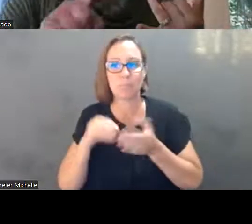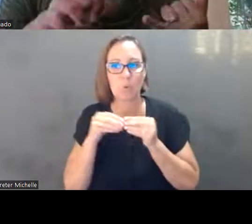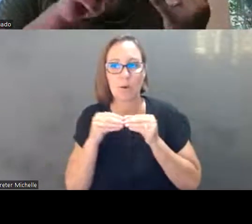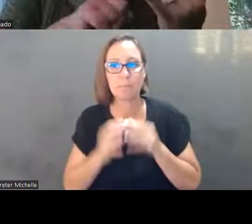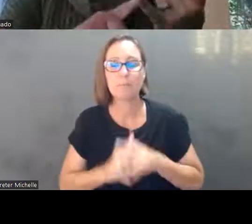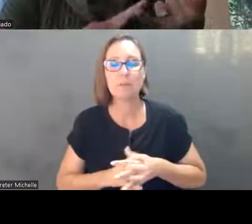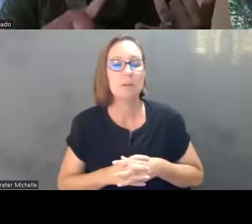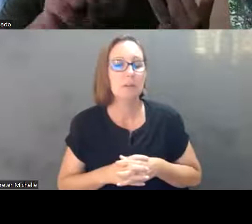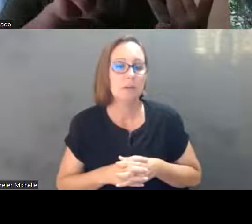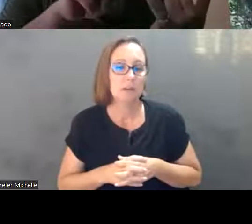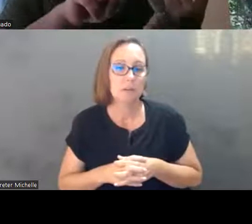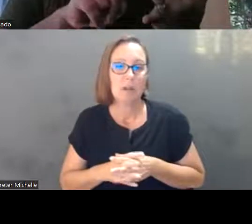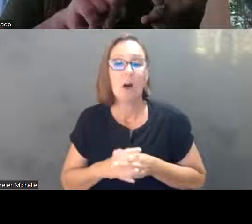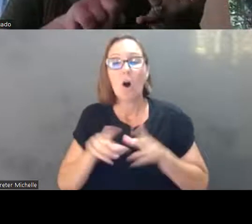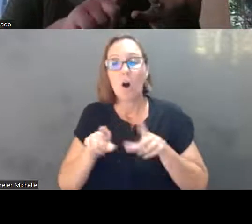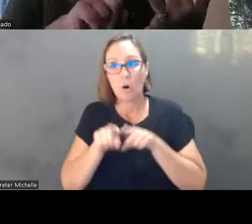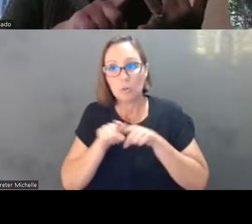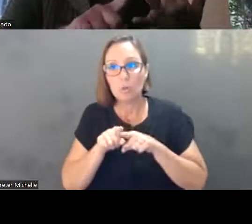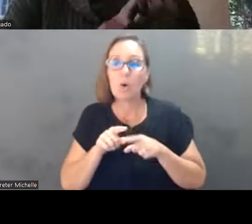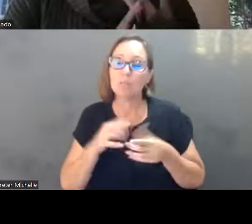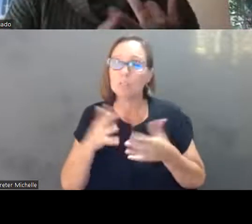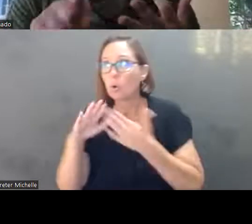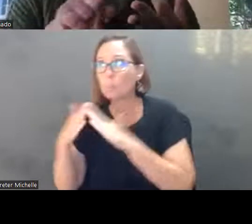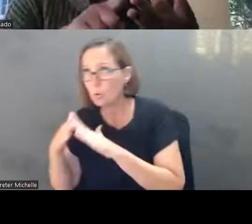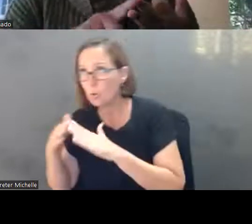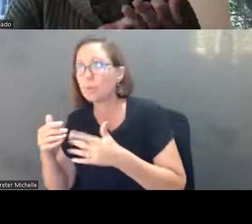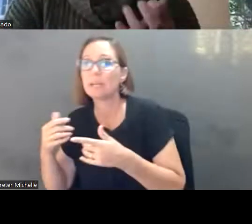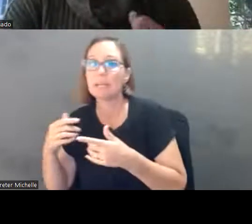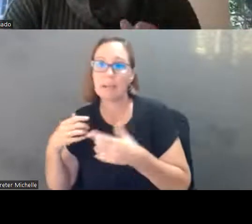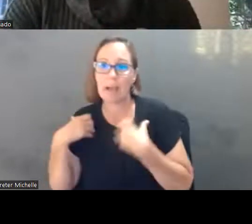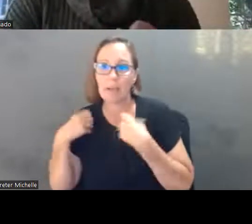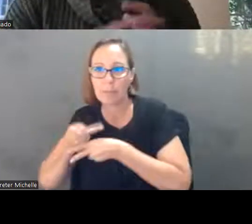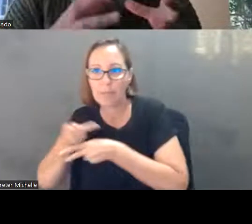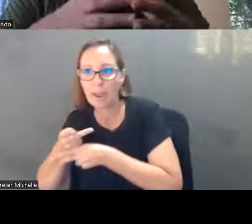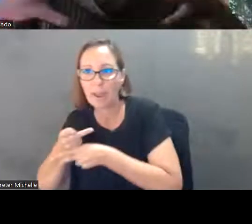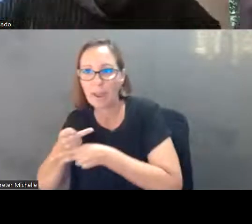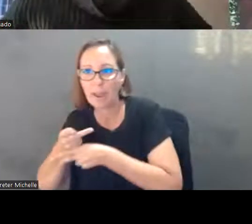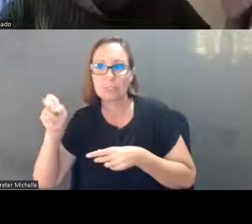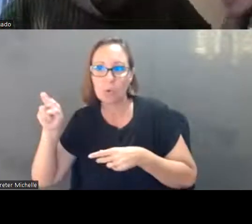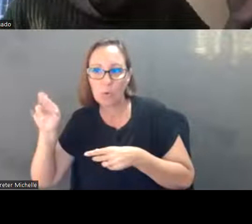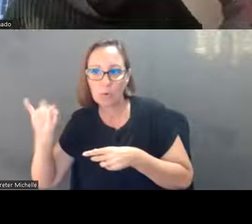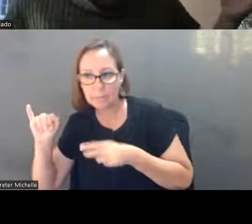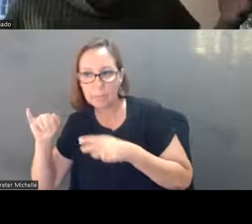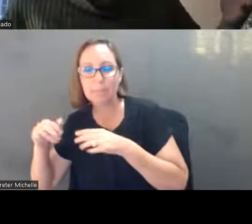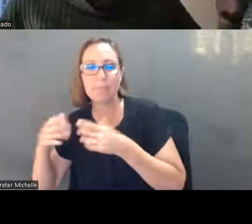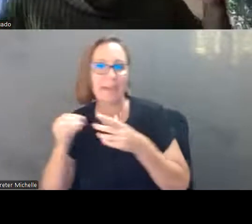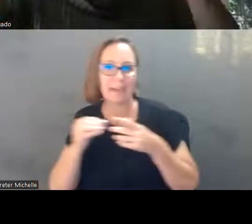addition to, the community health worker piece, promotores piece, nursing initiatives, there is just a huge breadth of